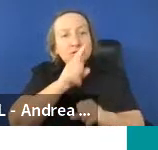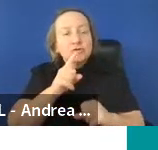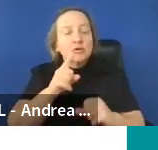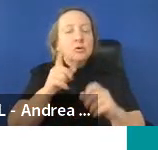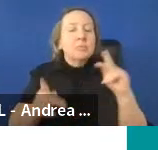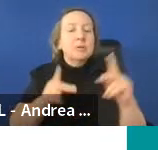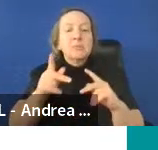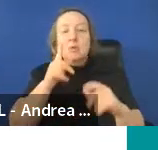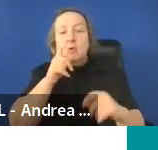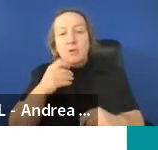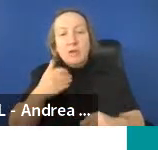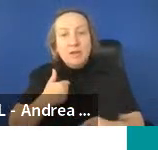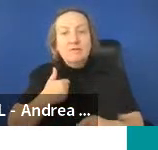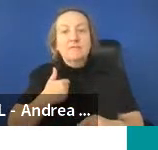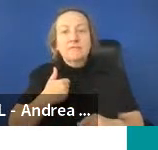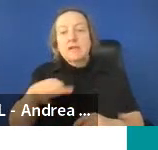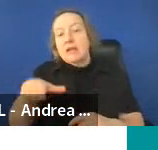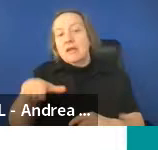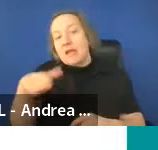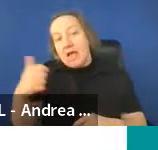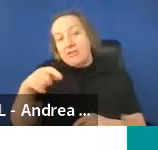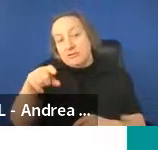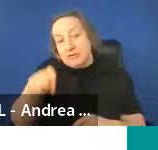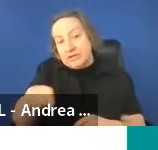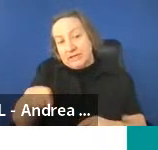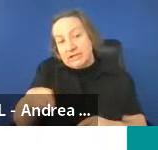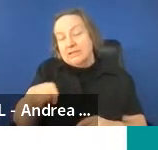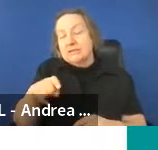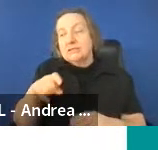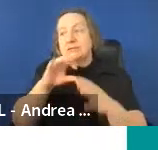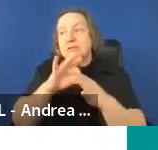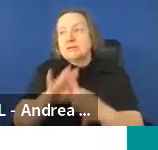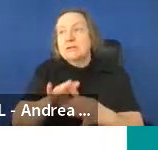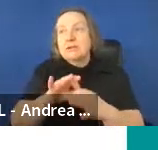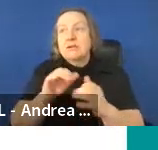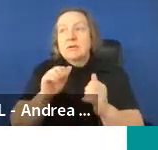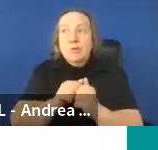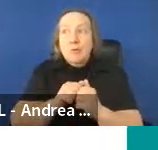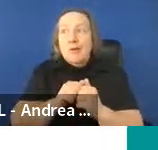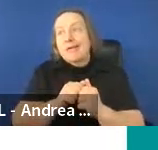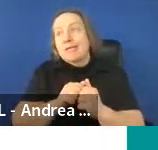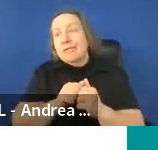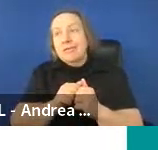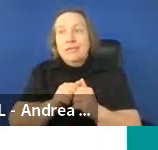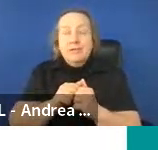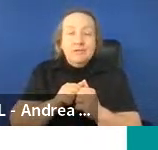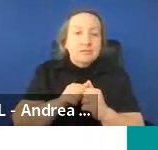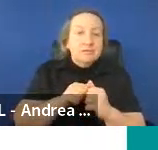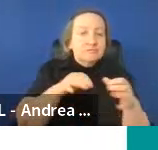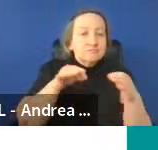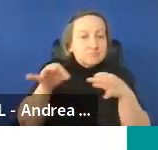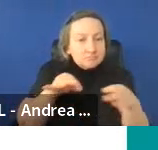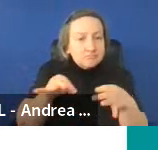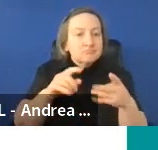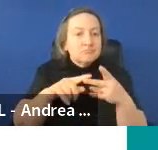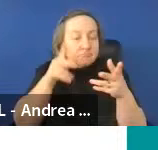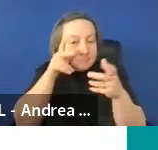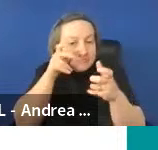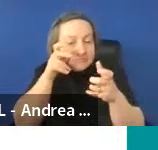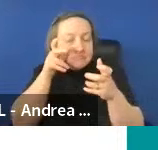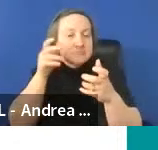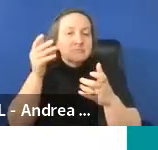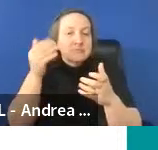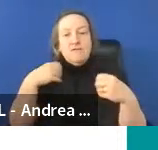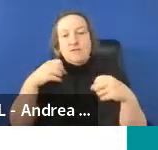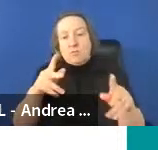have other needs as it relates to hearing instructions or listening to those instructions have the opportunity to hear what